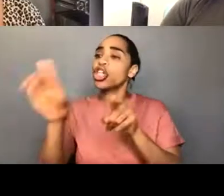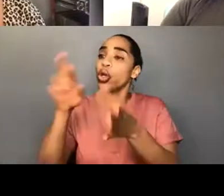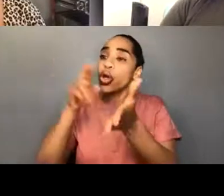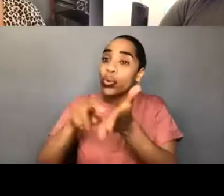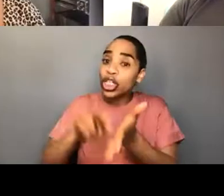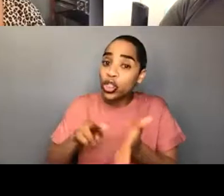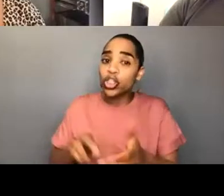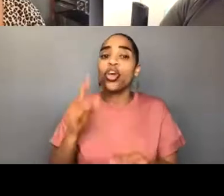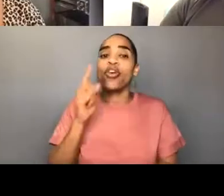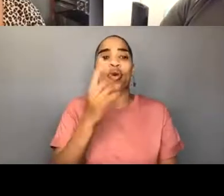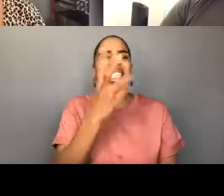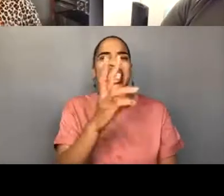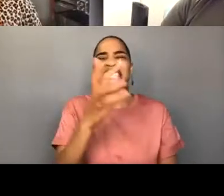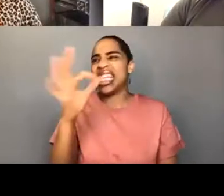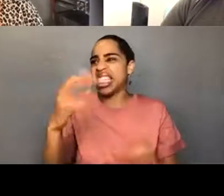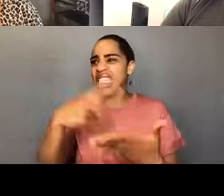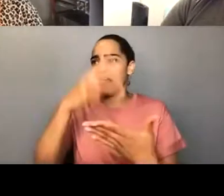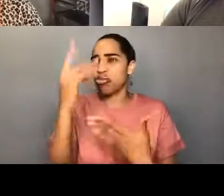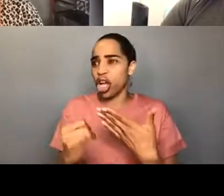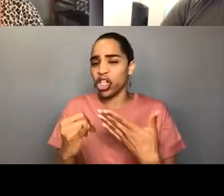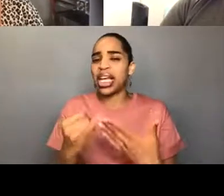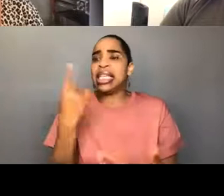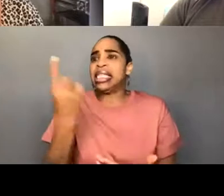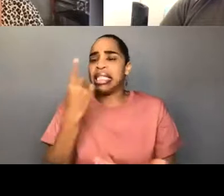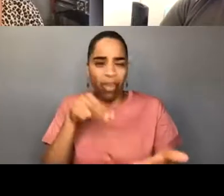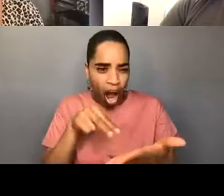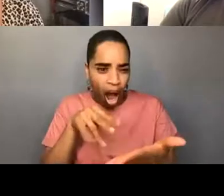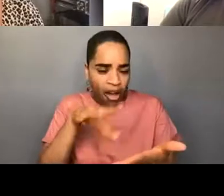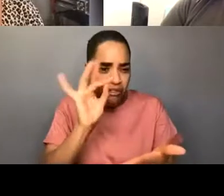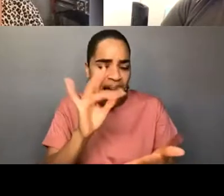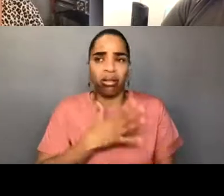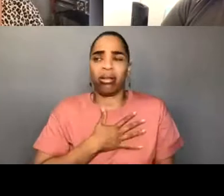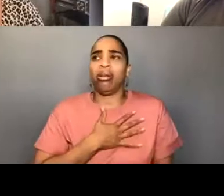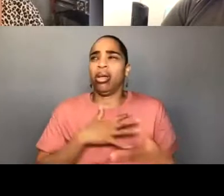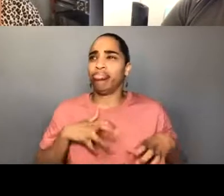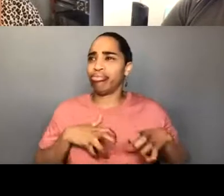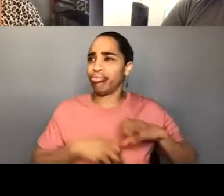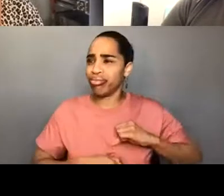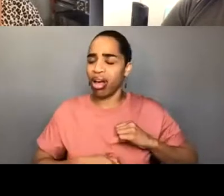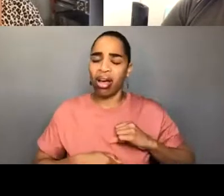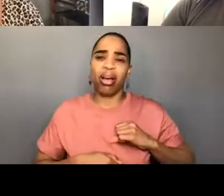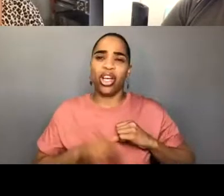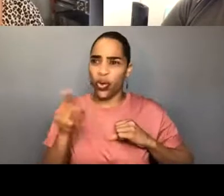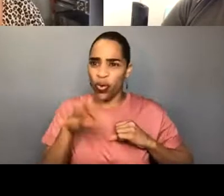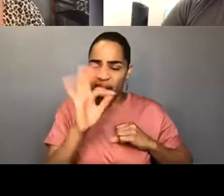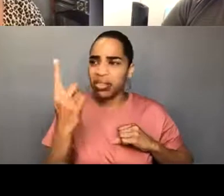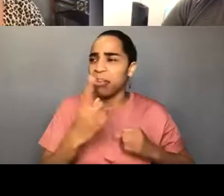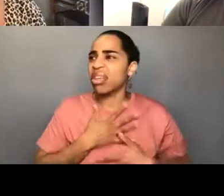the 1619 Project, what was the most difficult fact about our history that you uncovered?